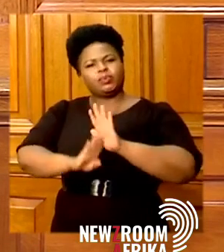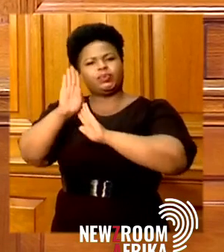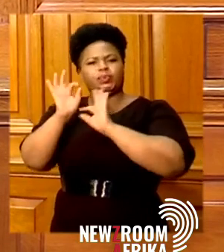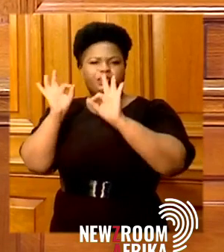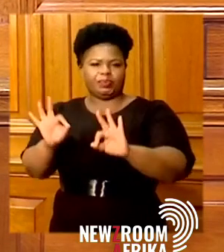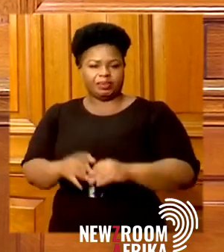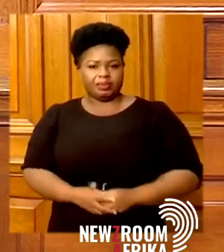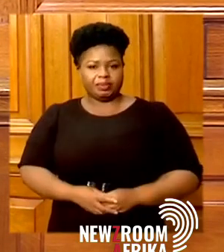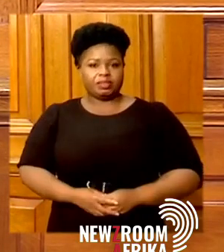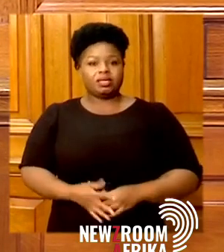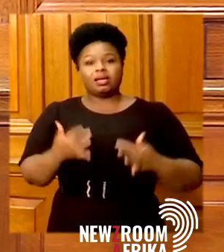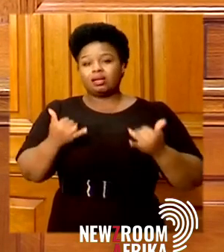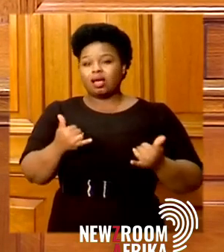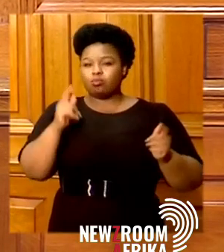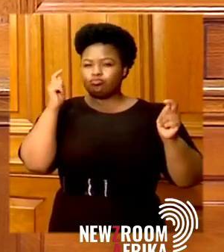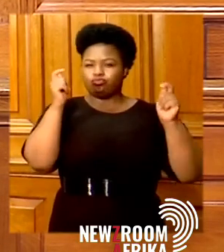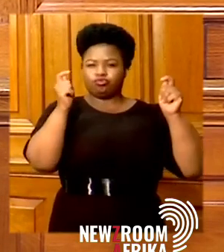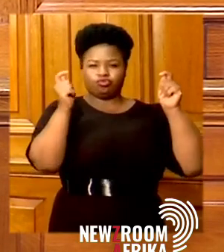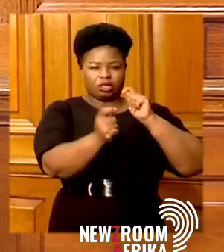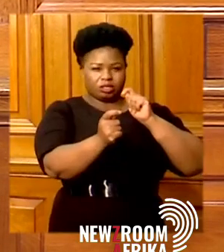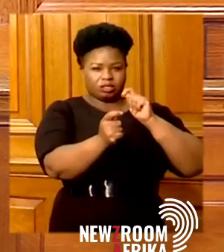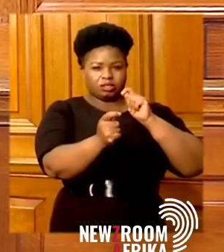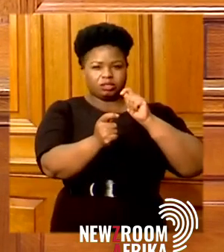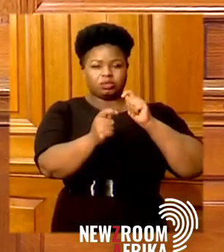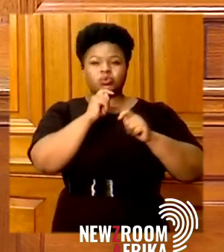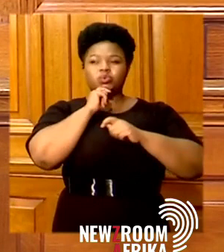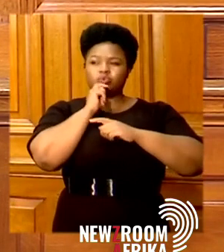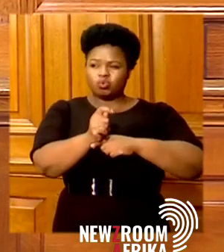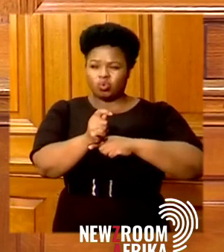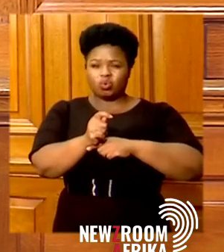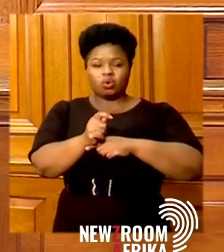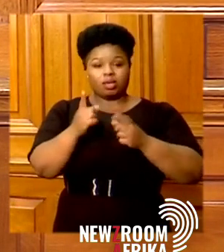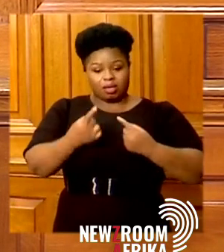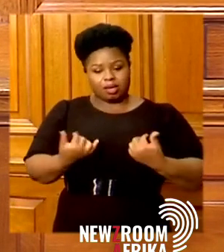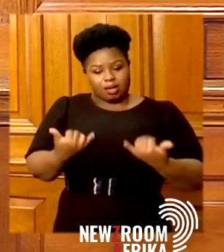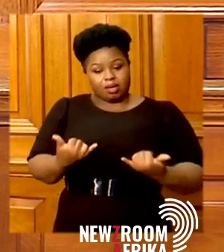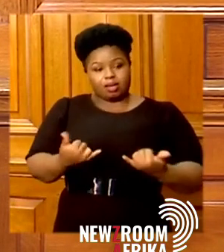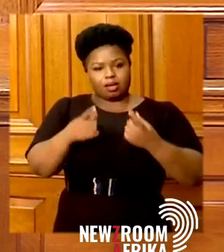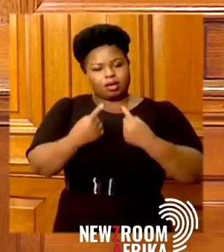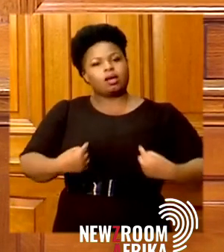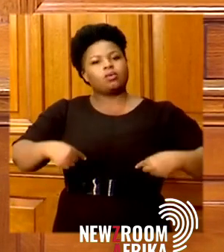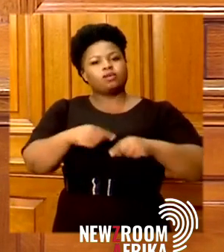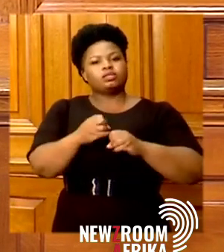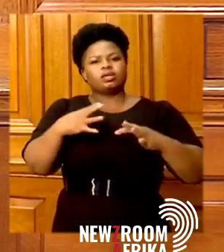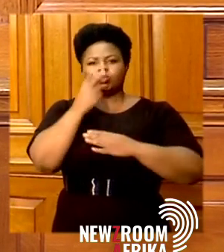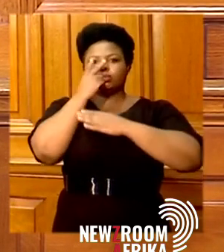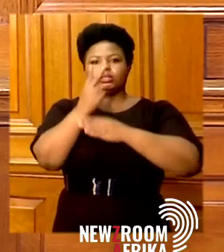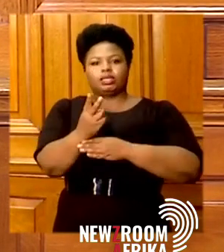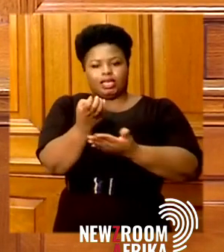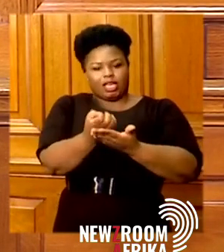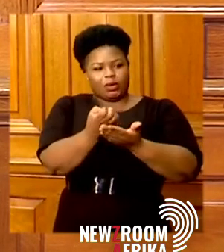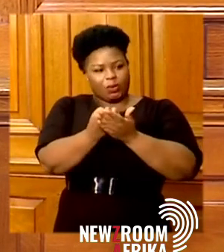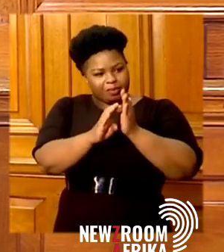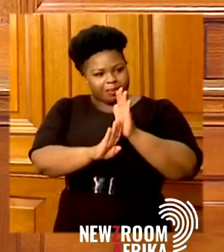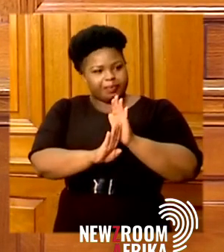will entrench the green shoots we have begun to see in the economy to